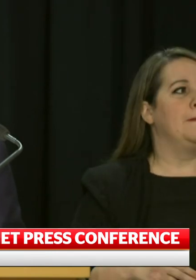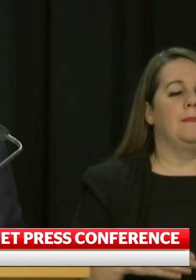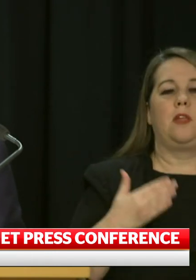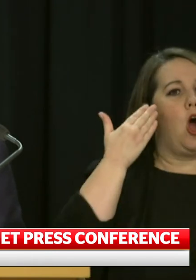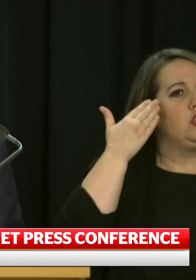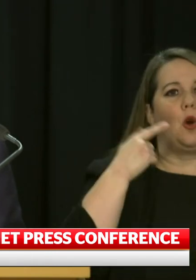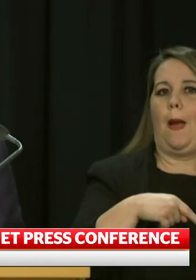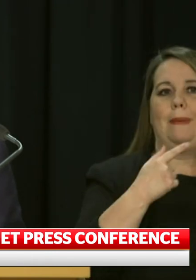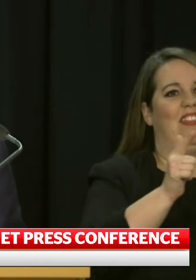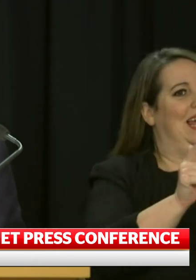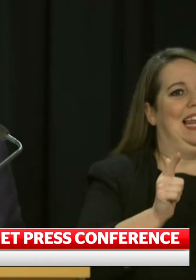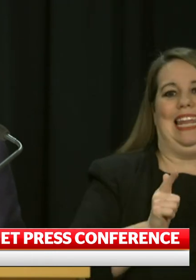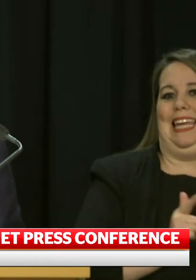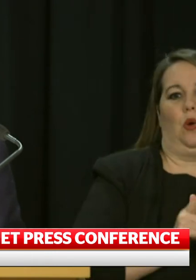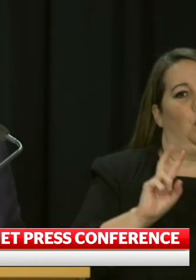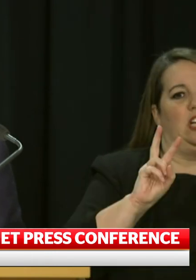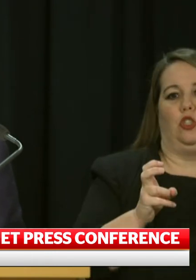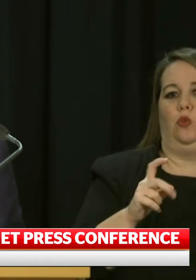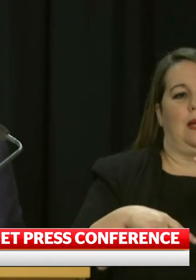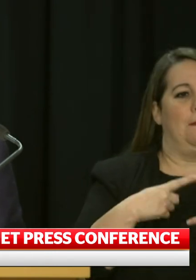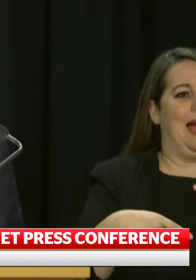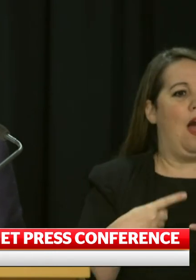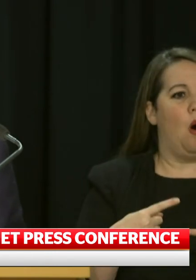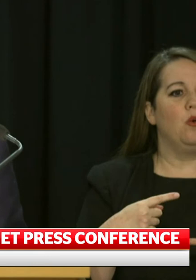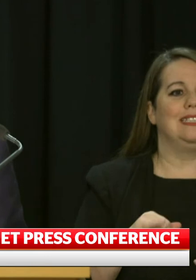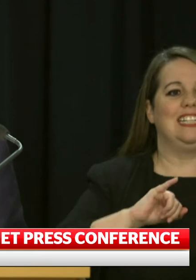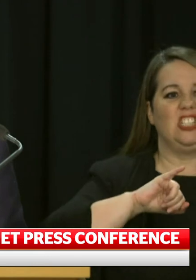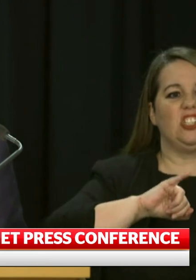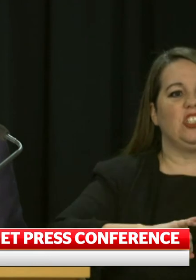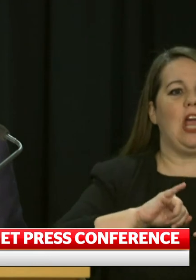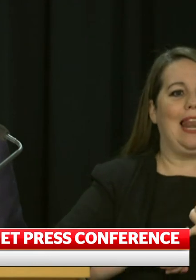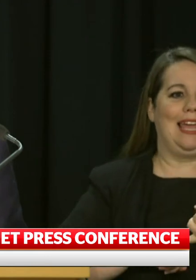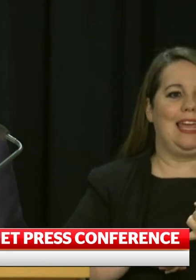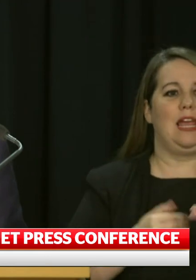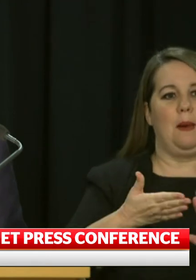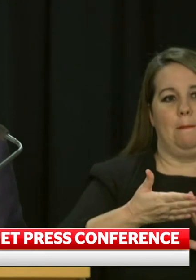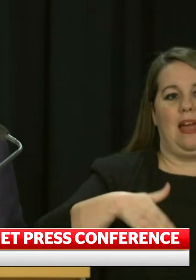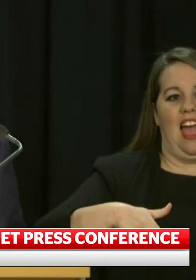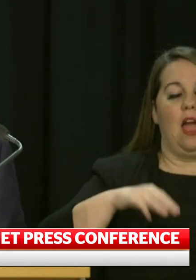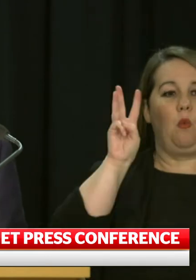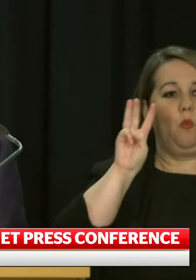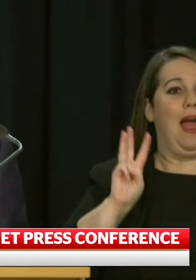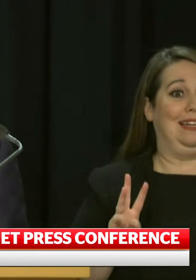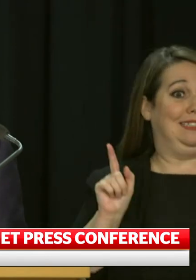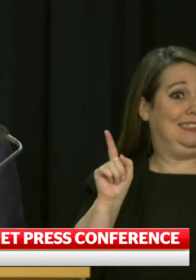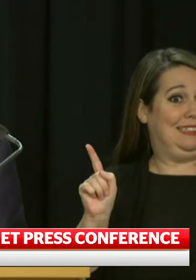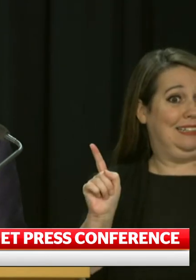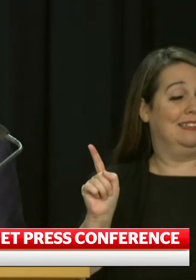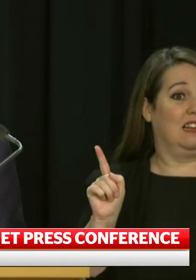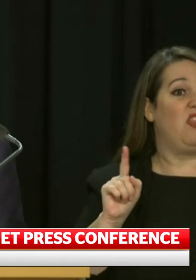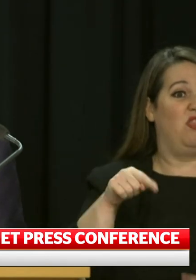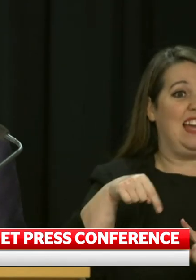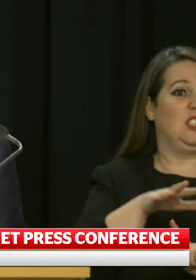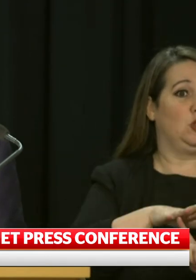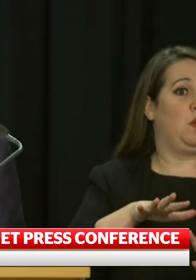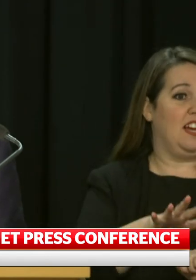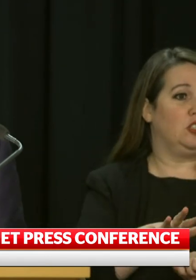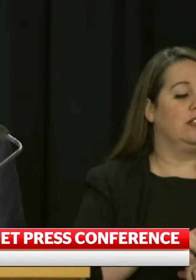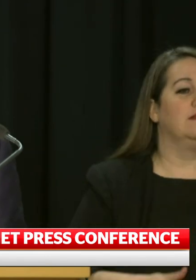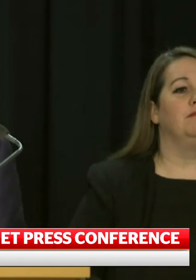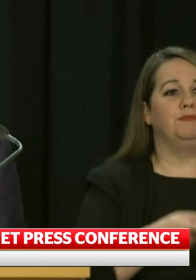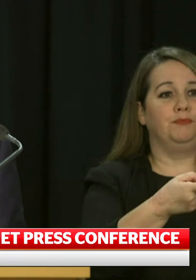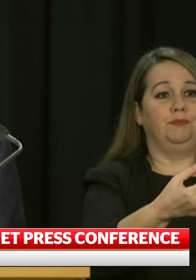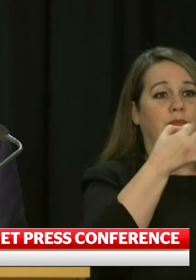underlying legal issues to it, so I'm sorry I don't have a useful comment to make. Prime Minister, given previous pledges by your